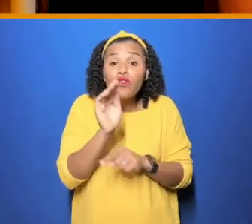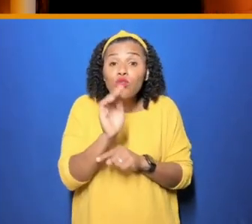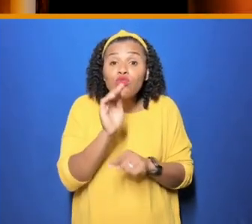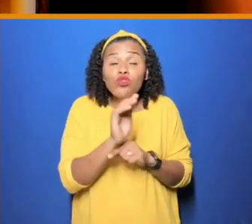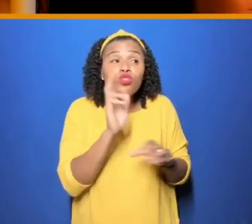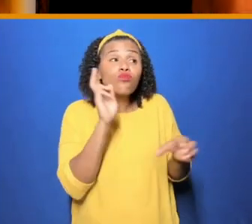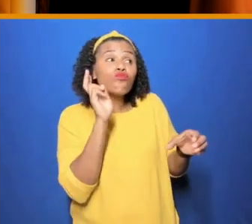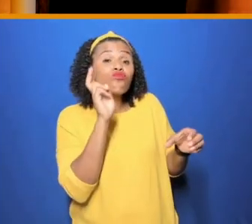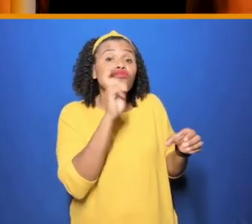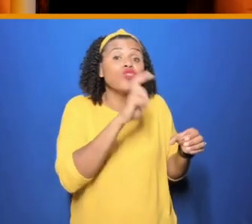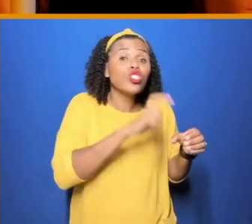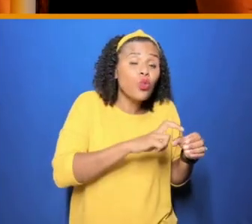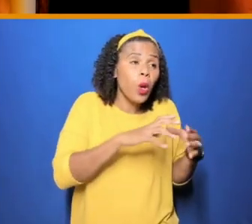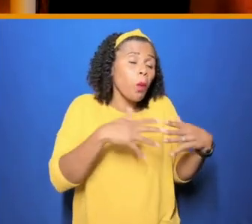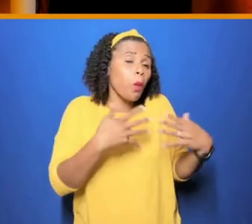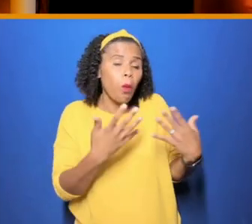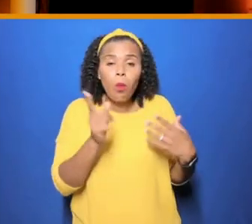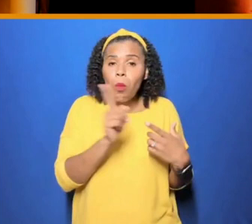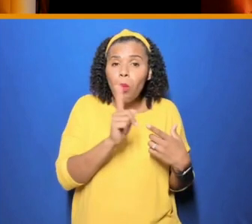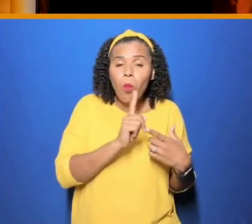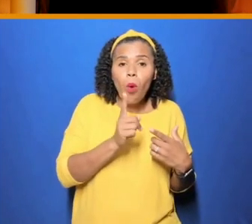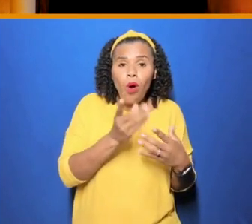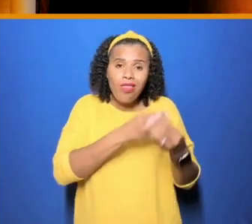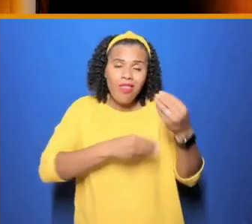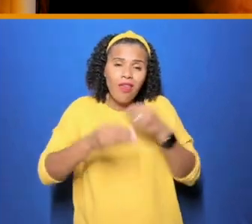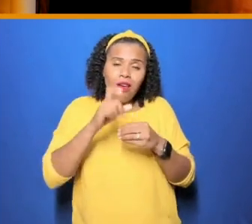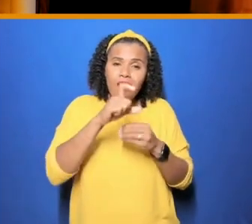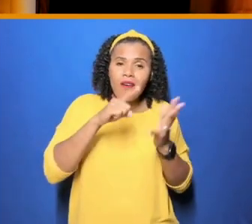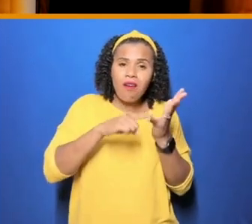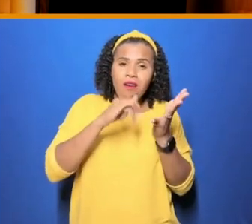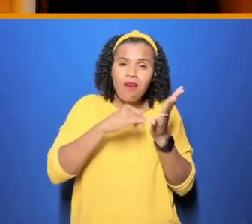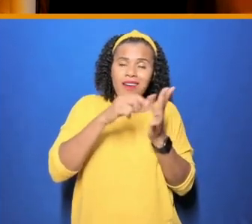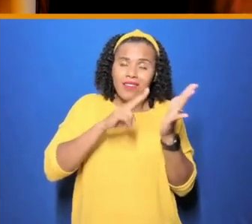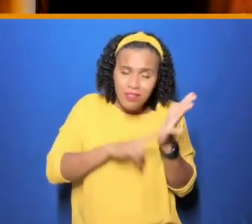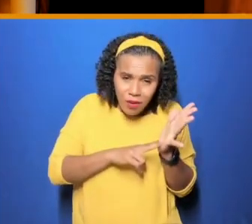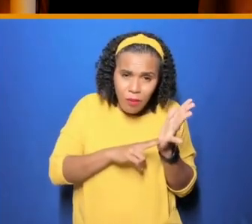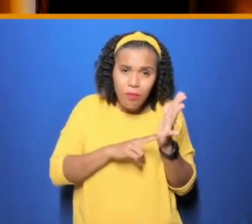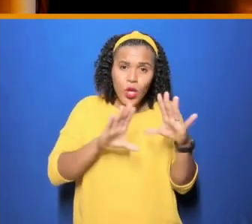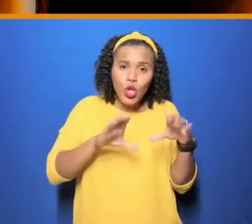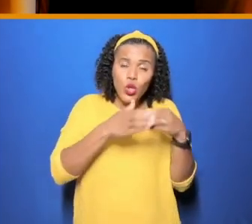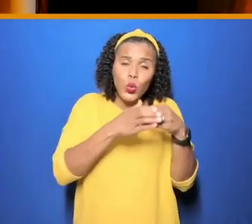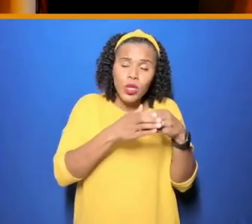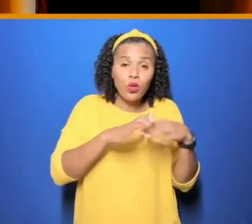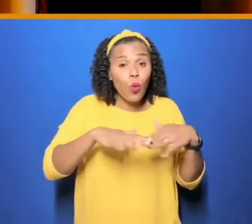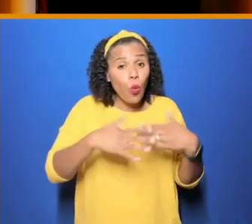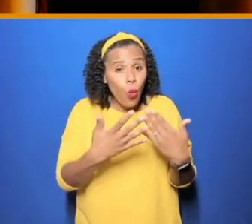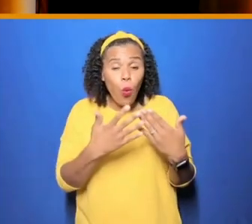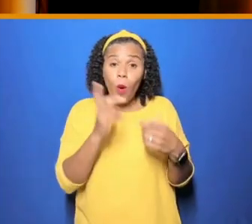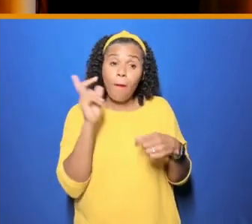the customs union or the single market in the future. If we're awash with substandard